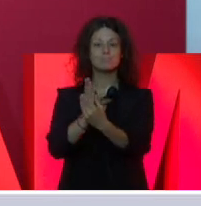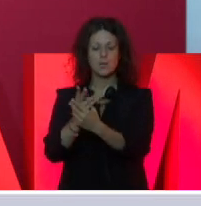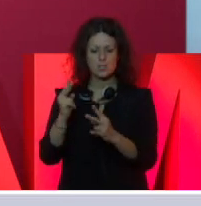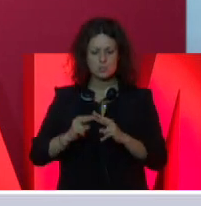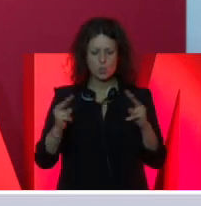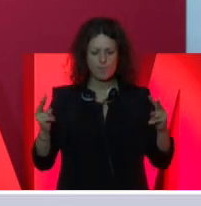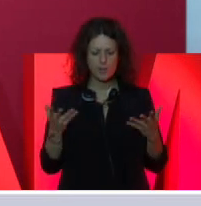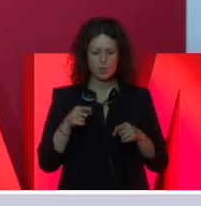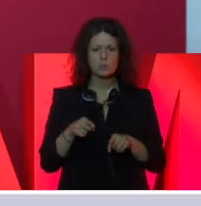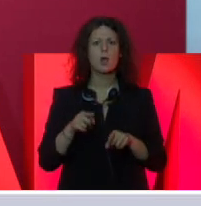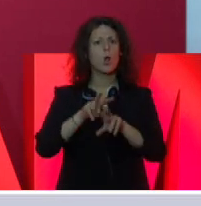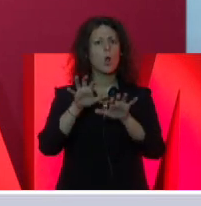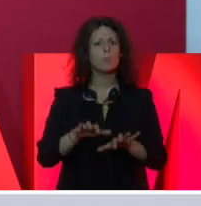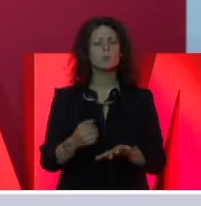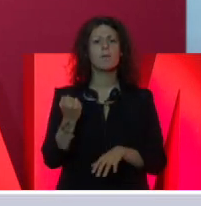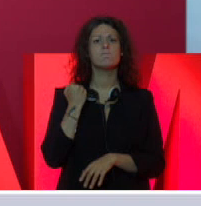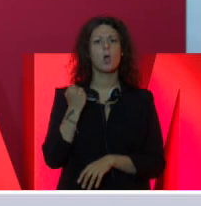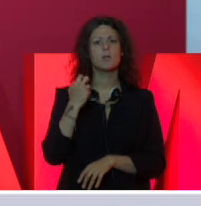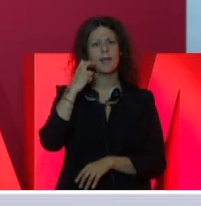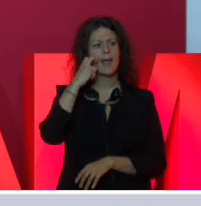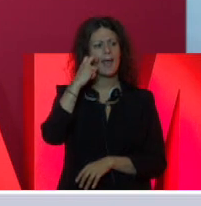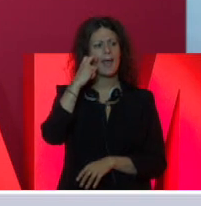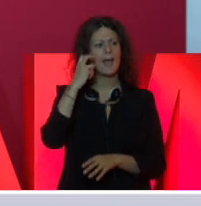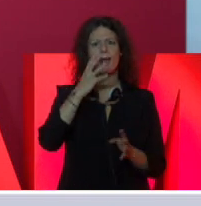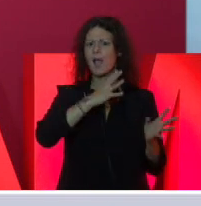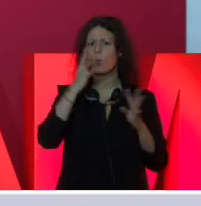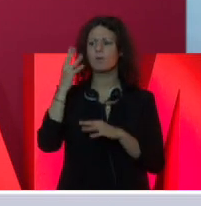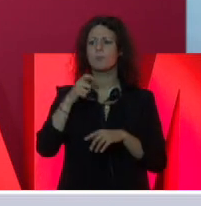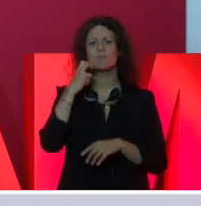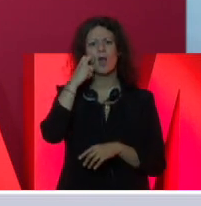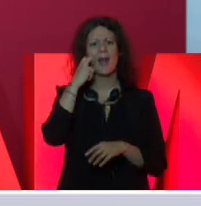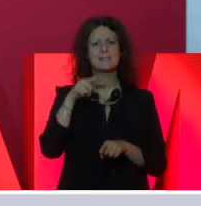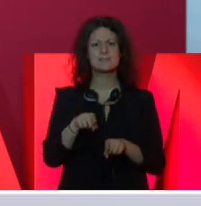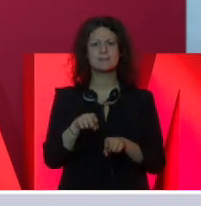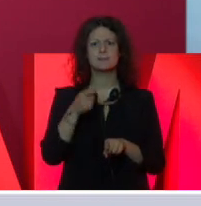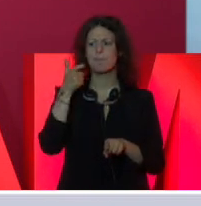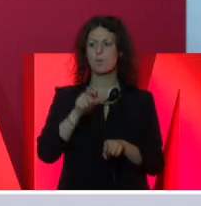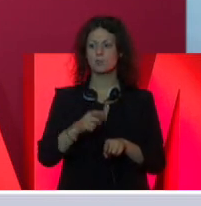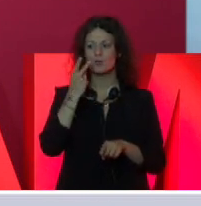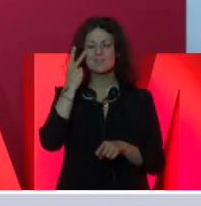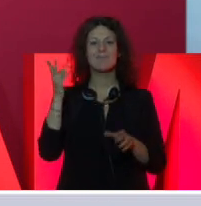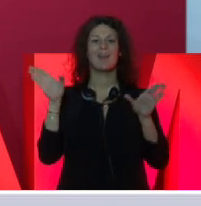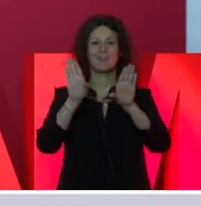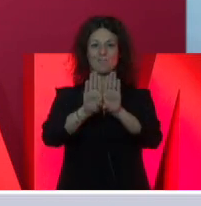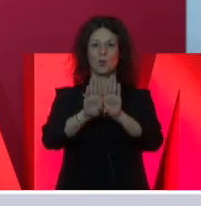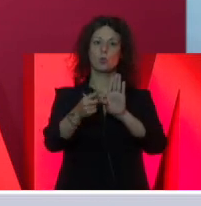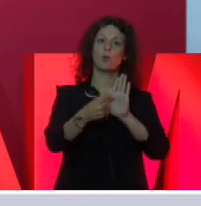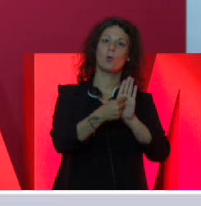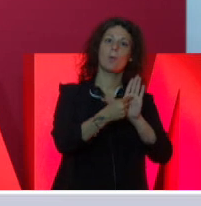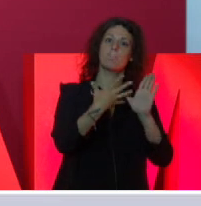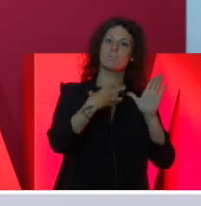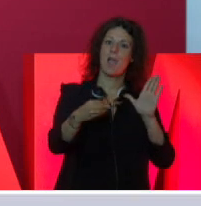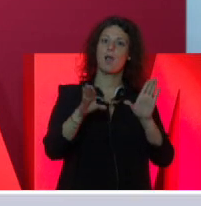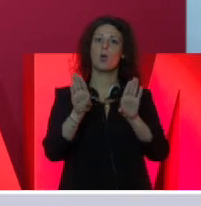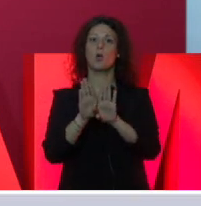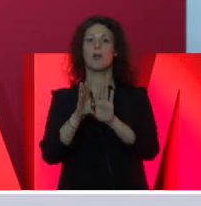example. This is a black man, and this is a white man in